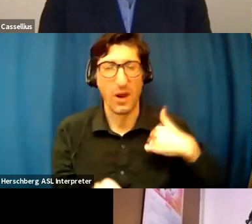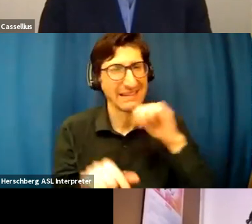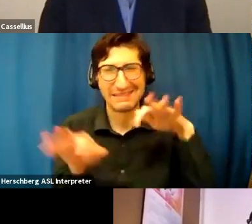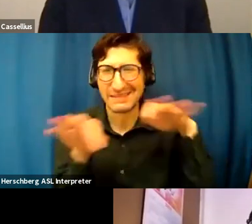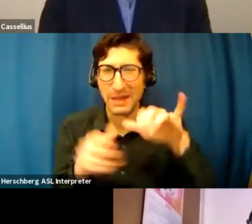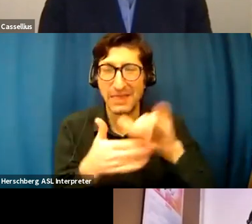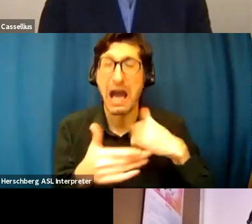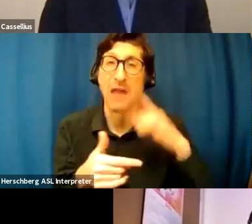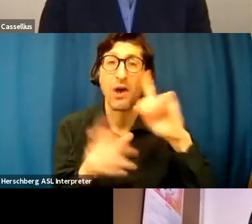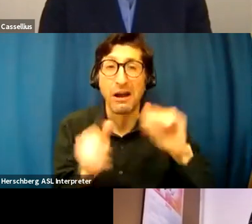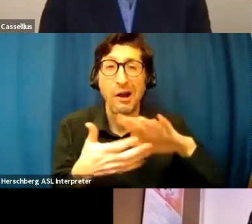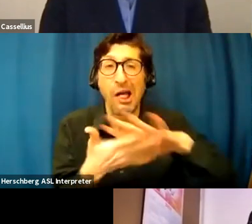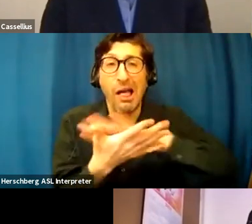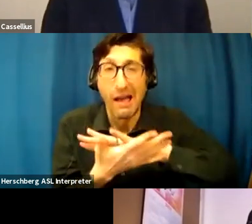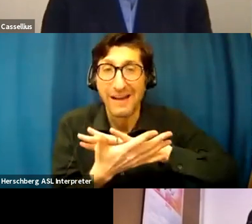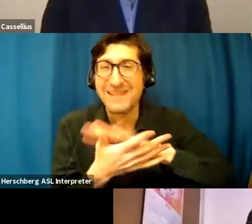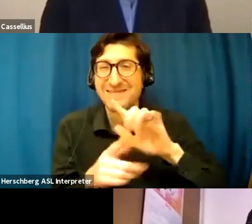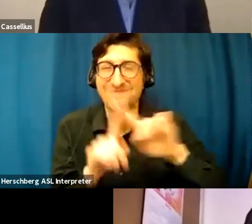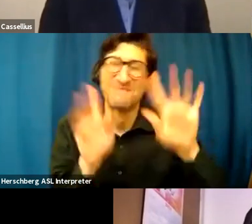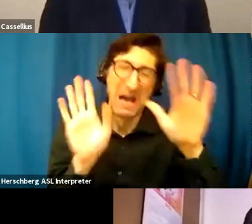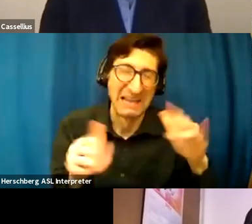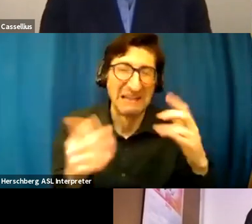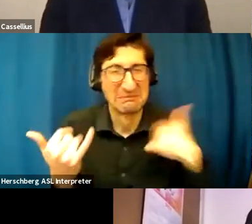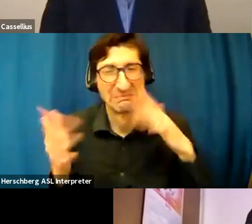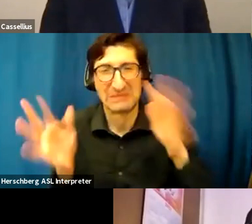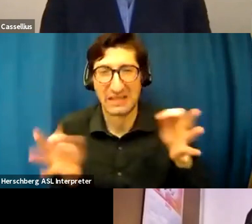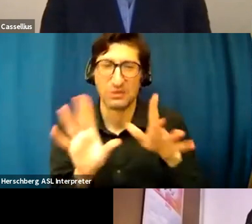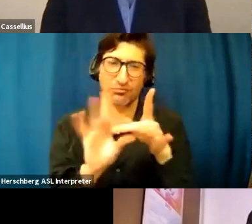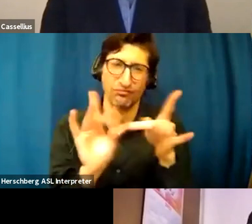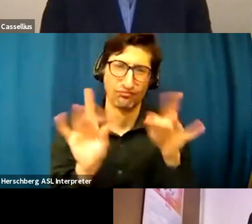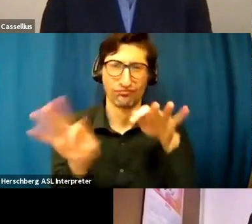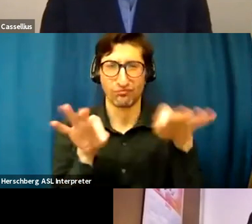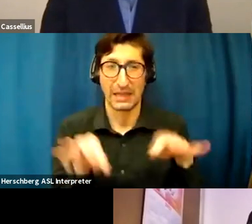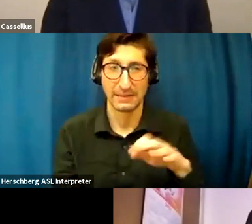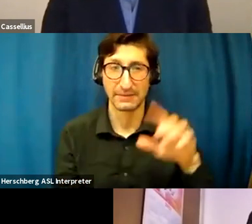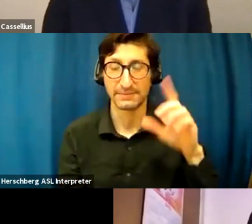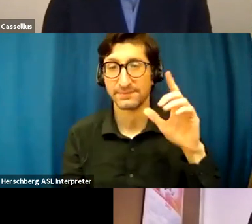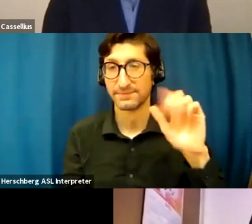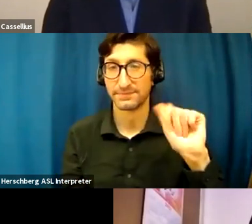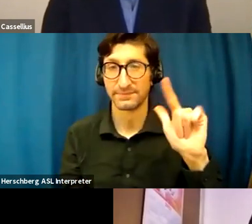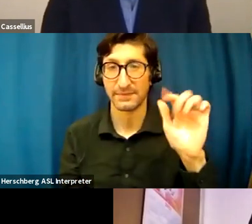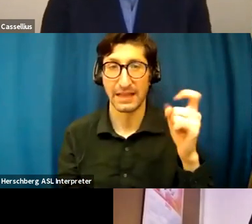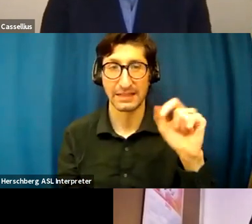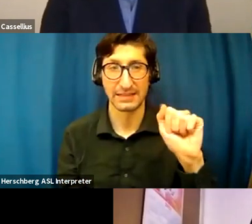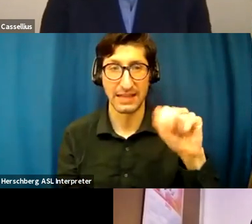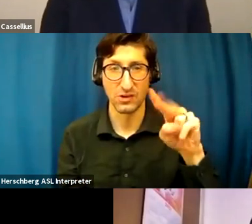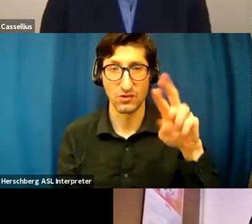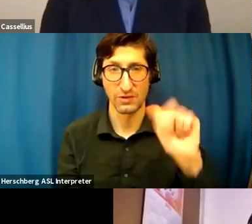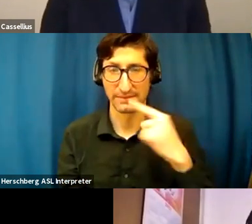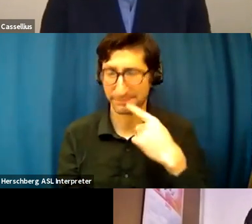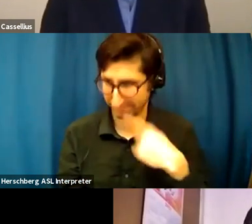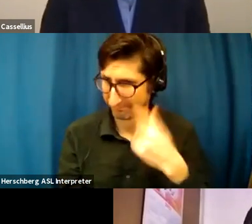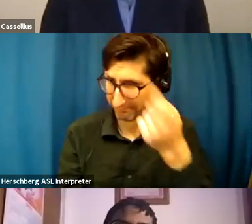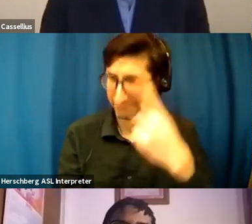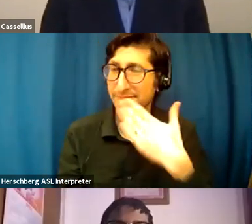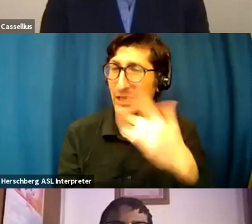I could hide it better at other times. But. Totally understandable. Thank you for letting us know. Because this